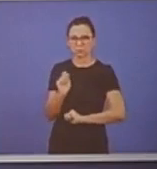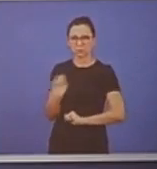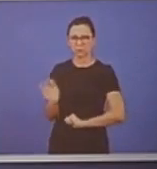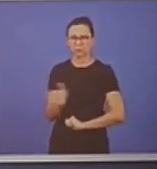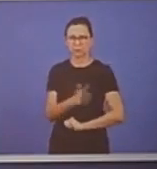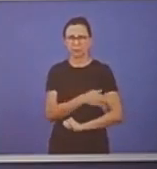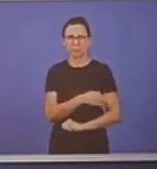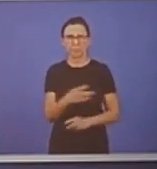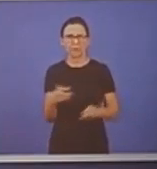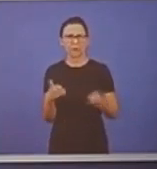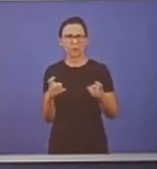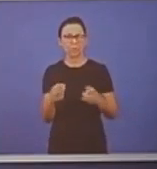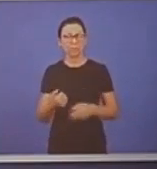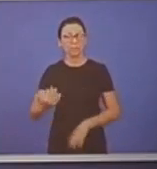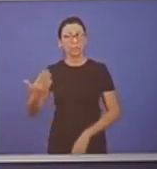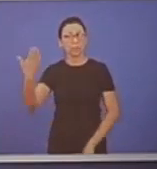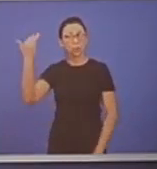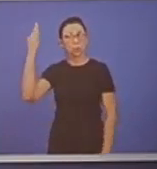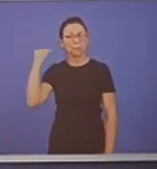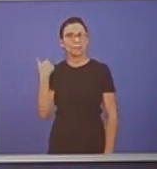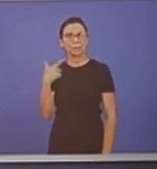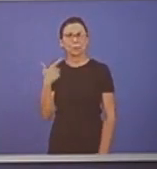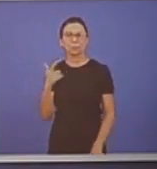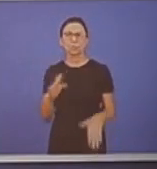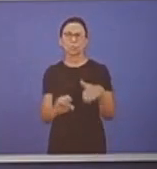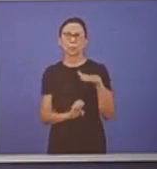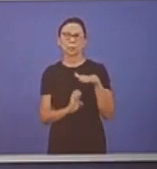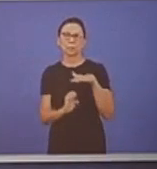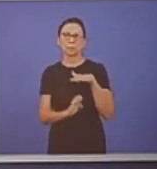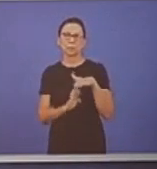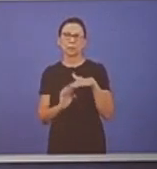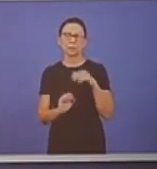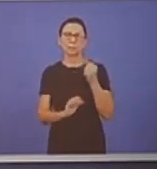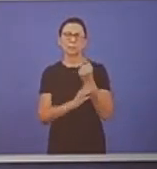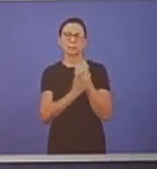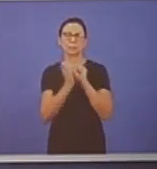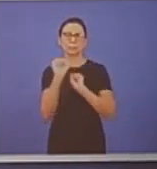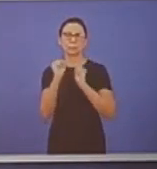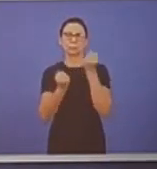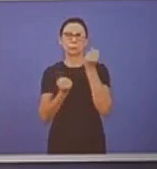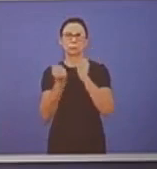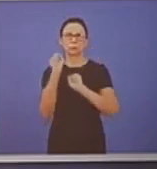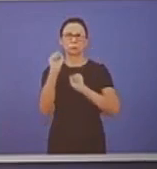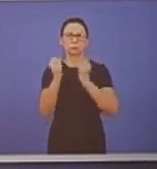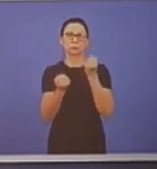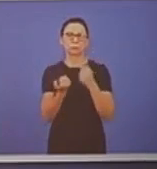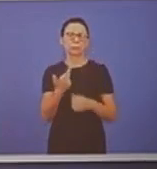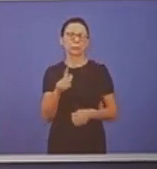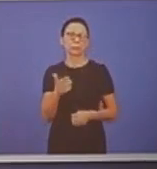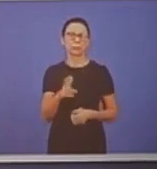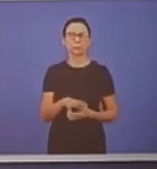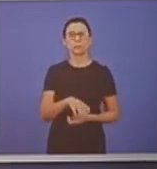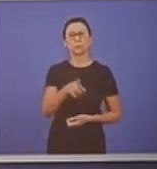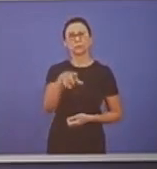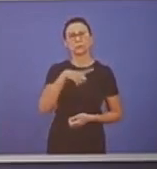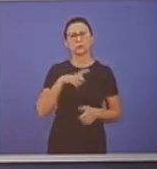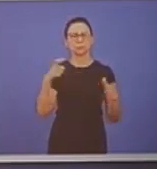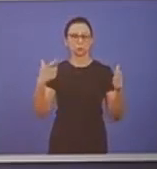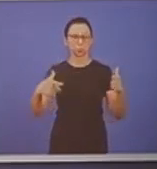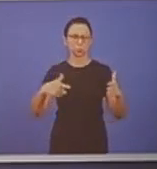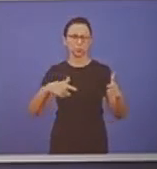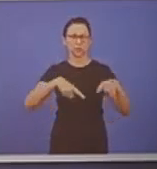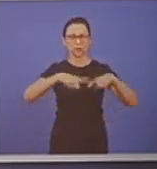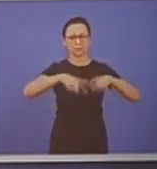5. In the past, they didn't have industry technologies. What they had was